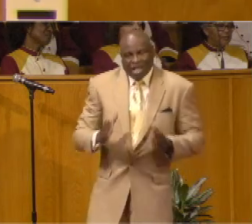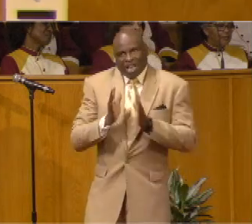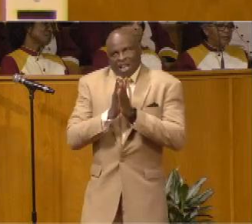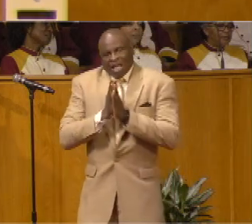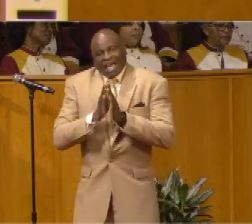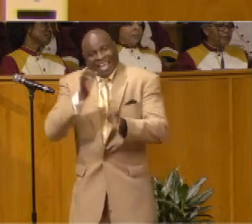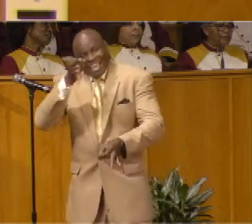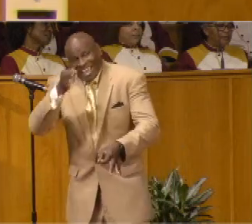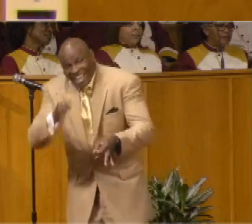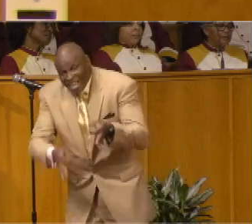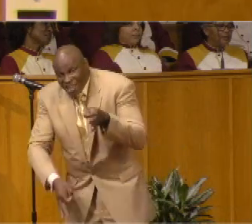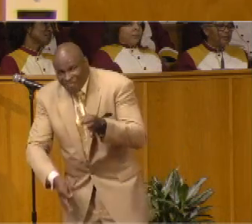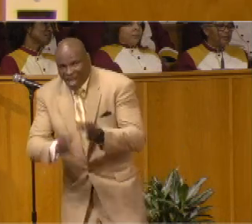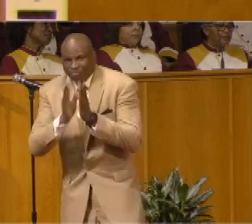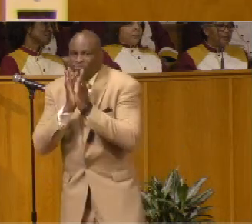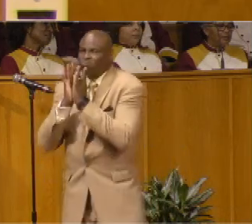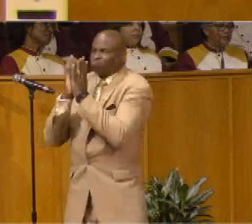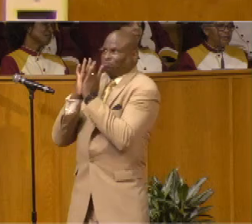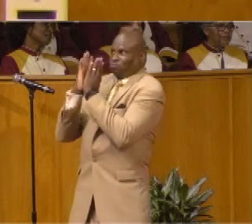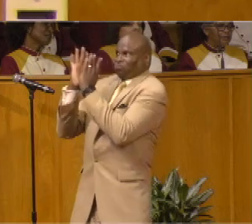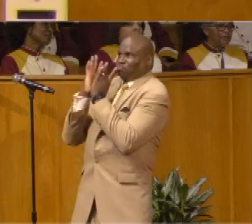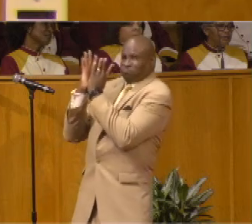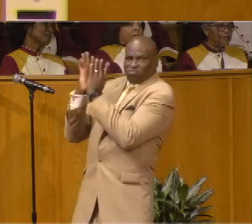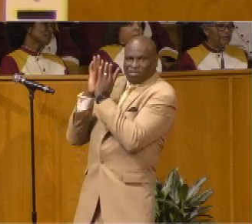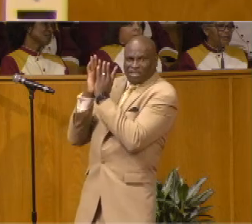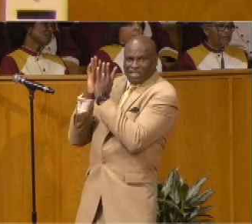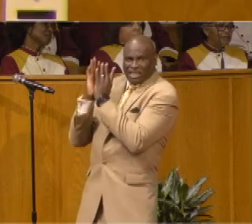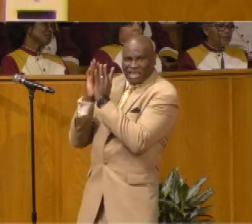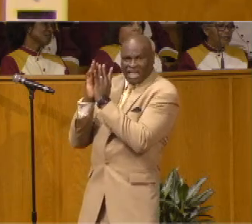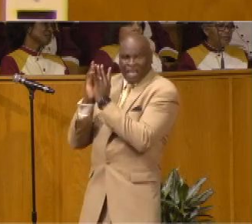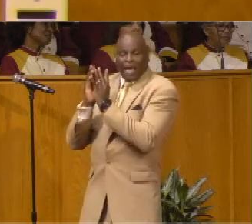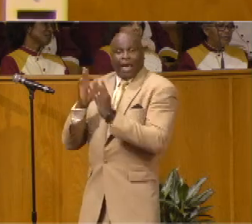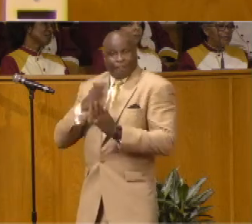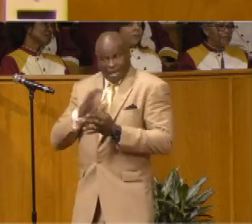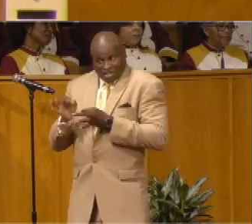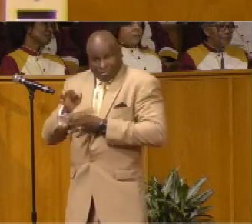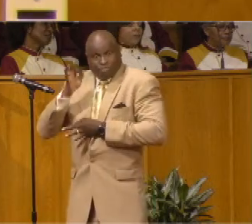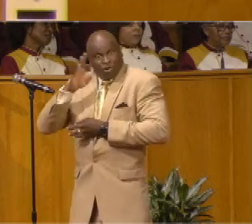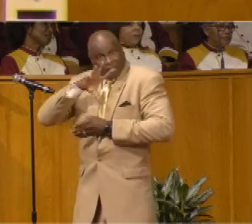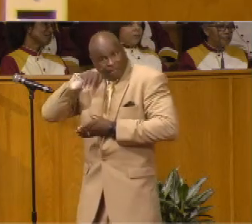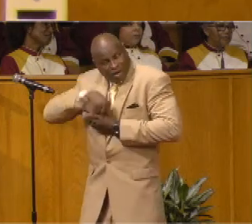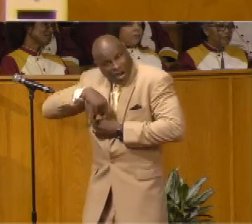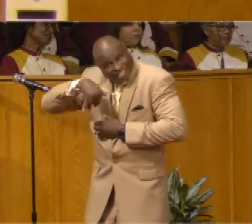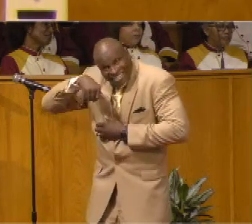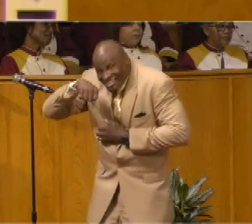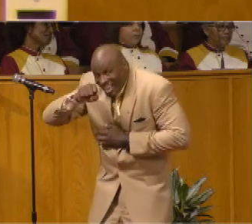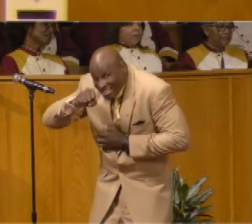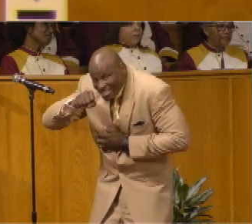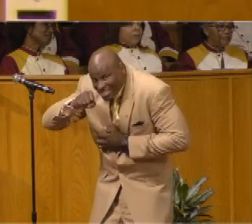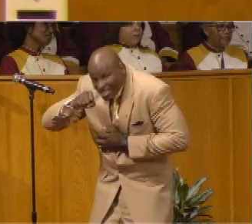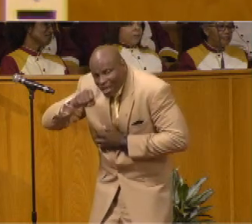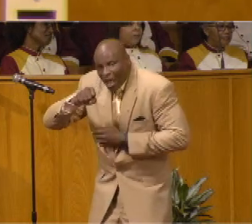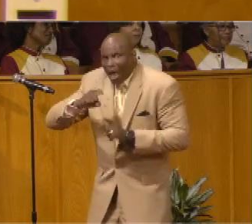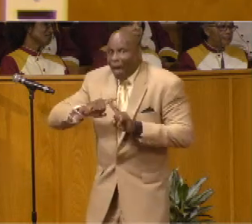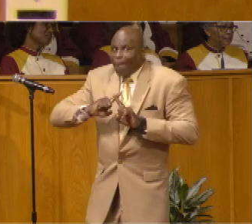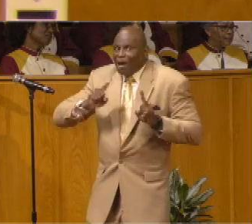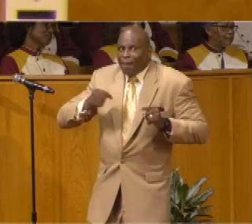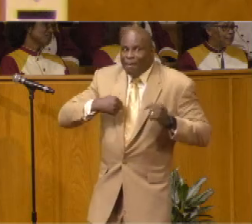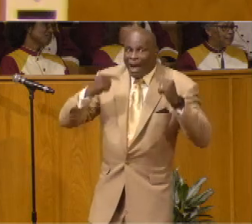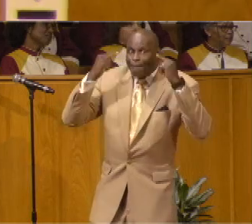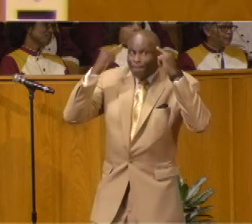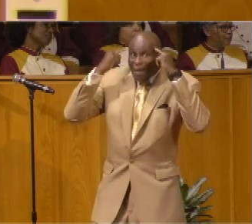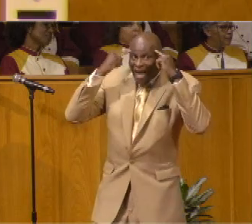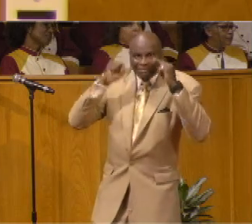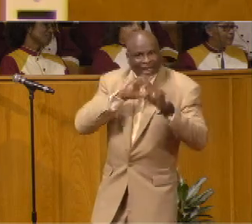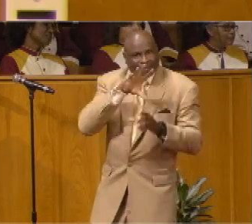If I speak in tongues, it engages my spirit, but my mind is